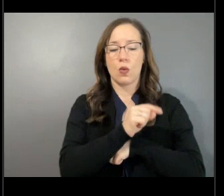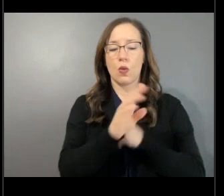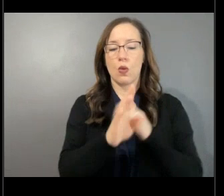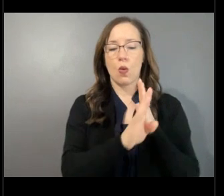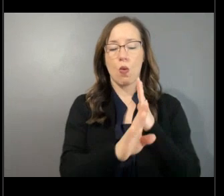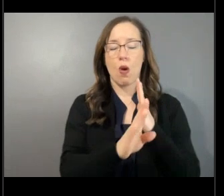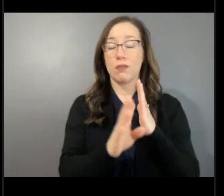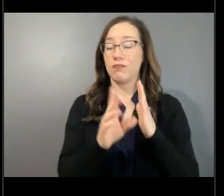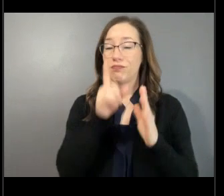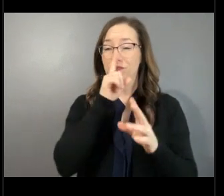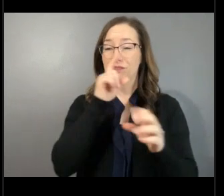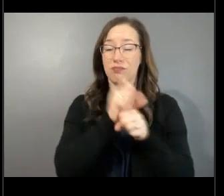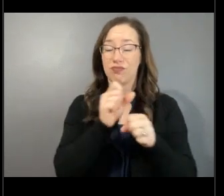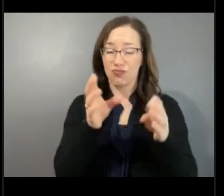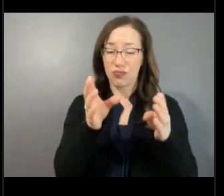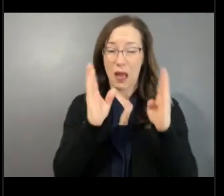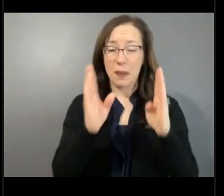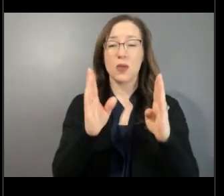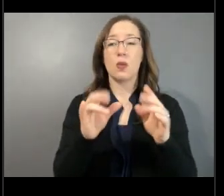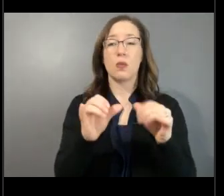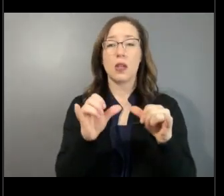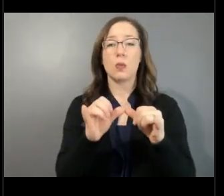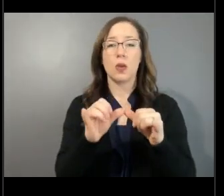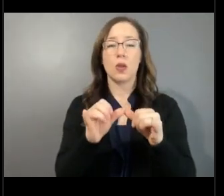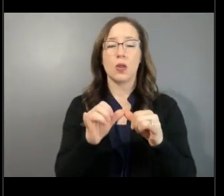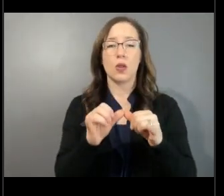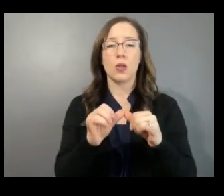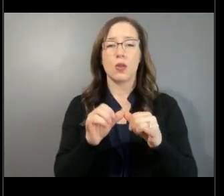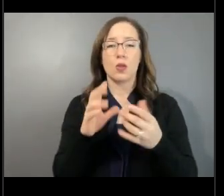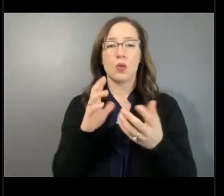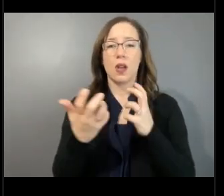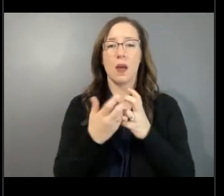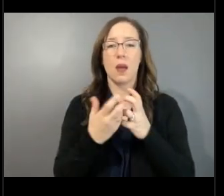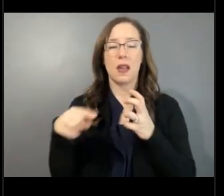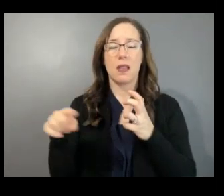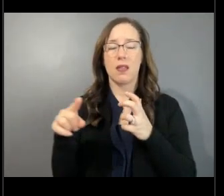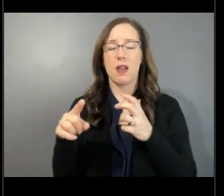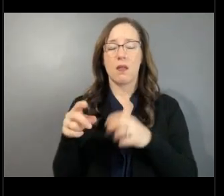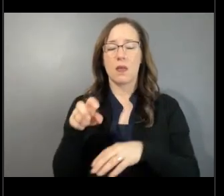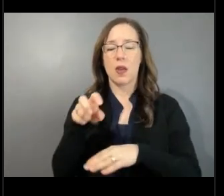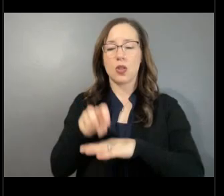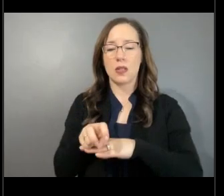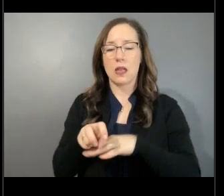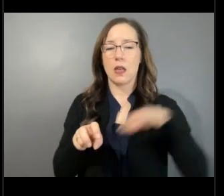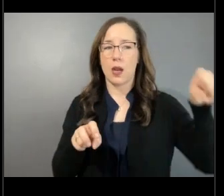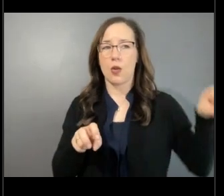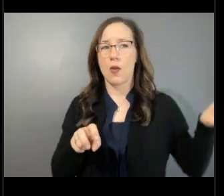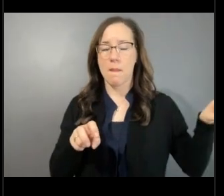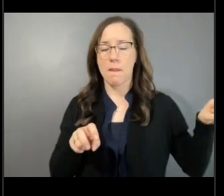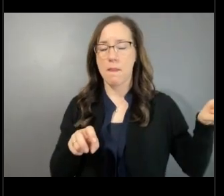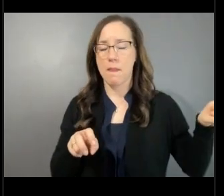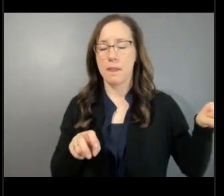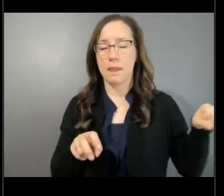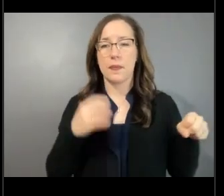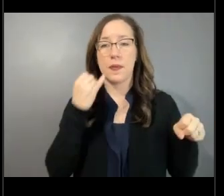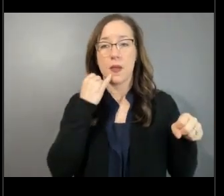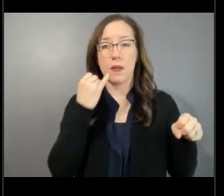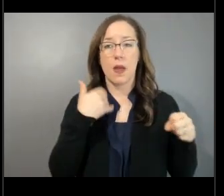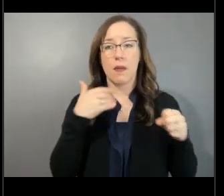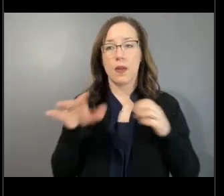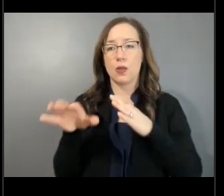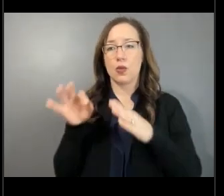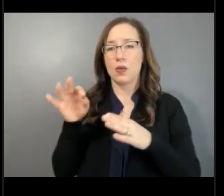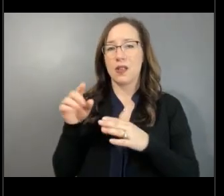to accommodate a grab bar and the shoulders of a person seated on the toilet. If choosing a different safe harbor, it